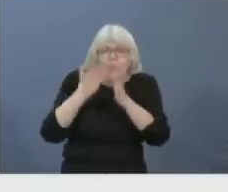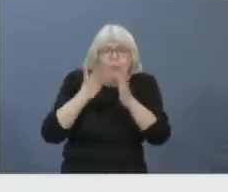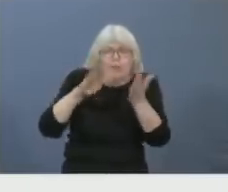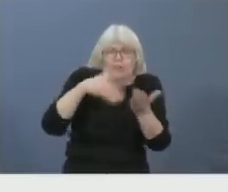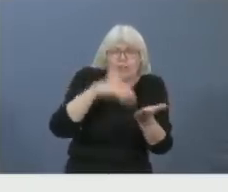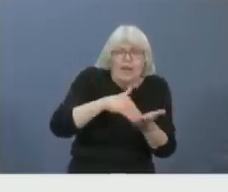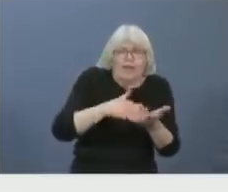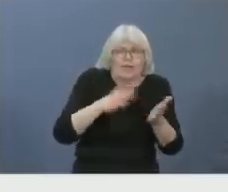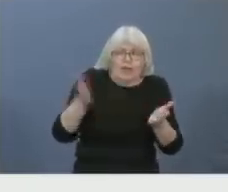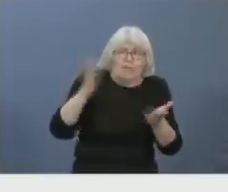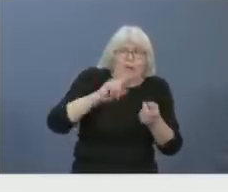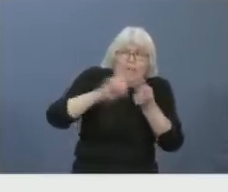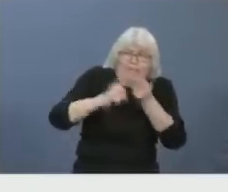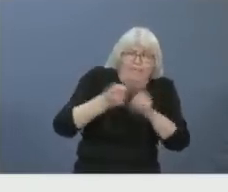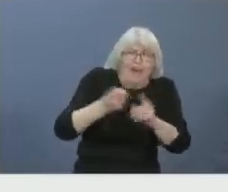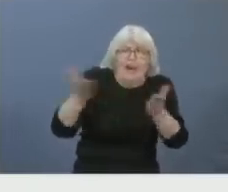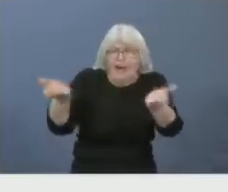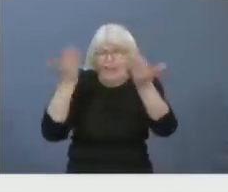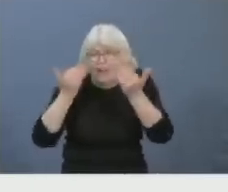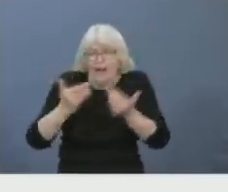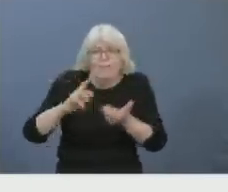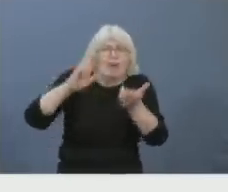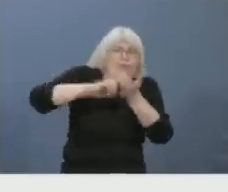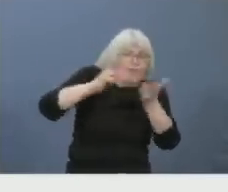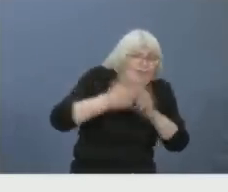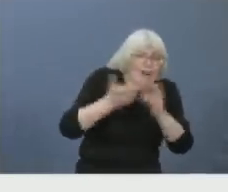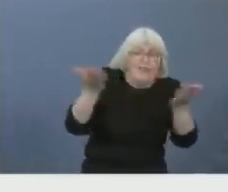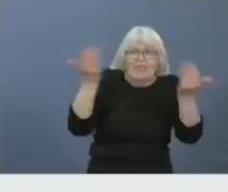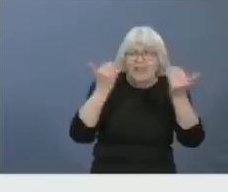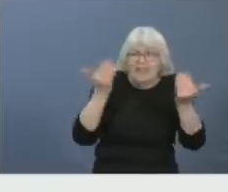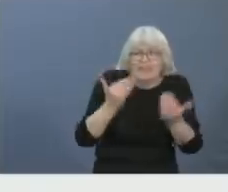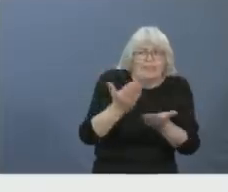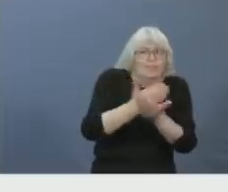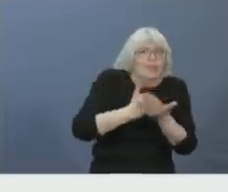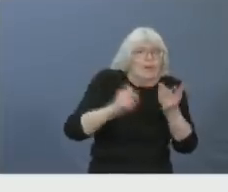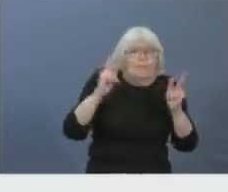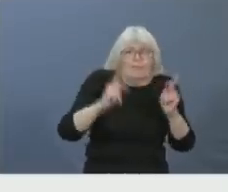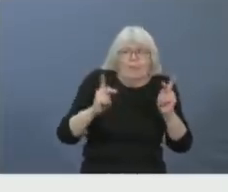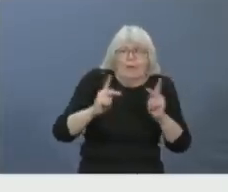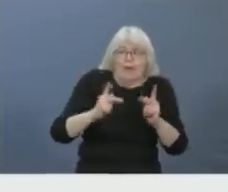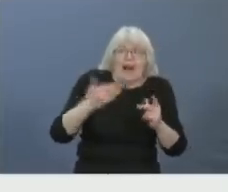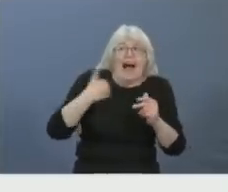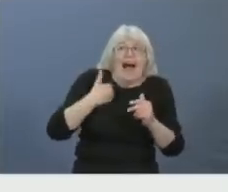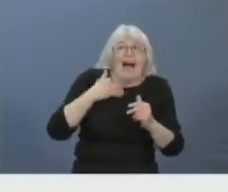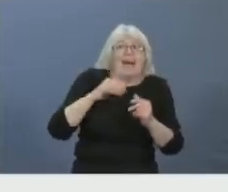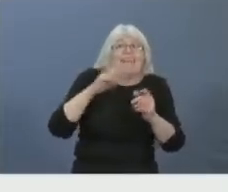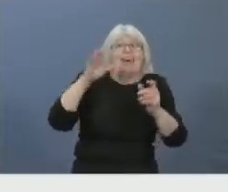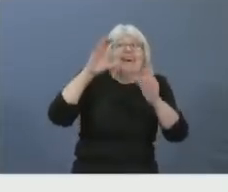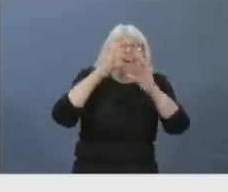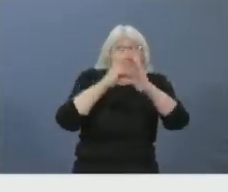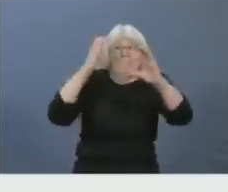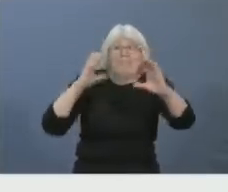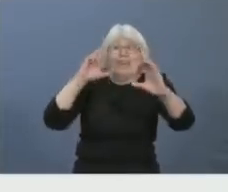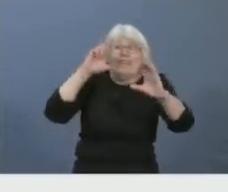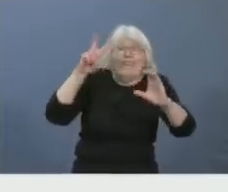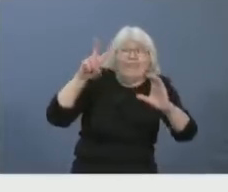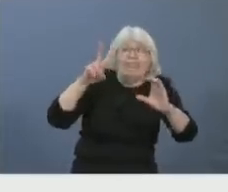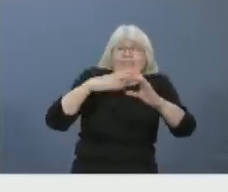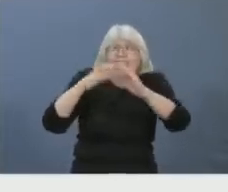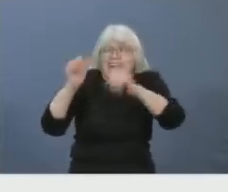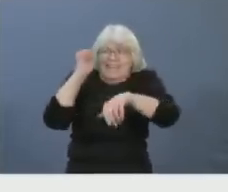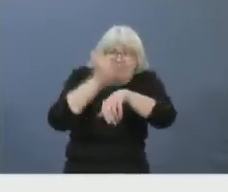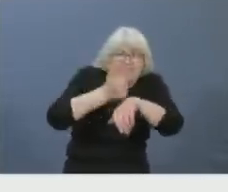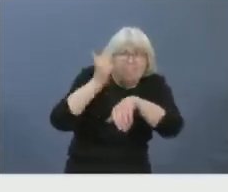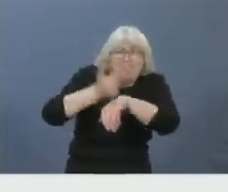and with relatives and with neighbors, and campers I've seen put out in various parts of the community, and really scattered